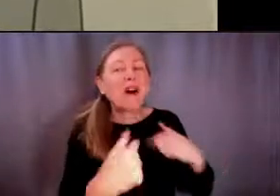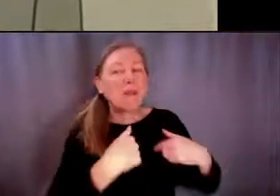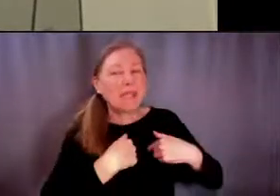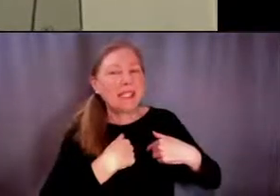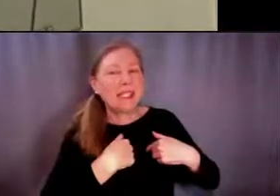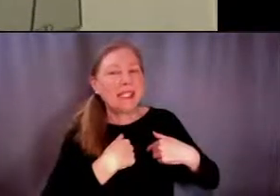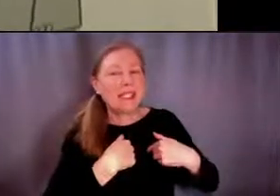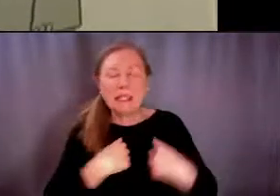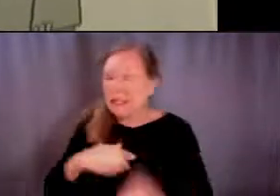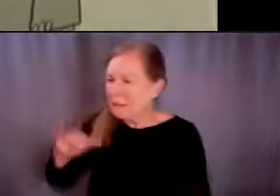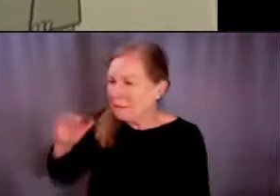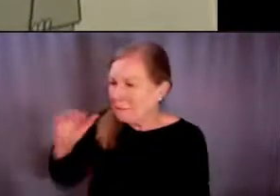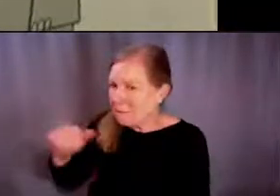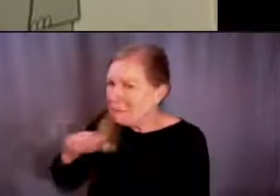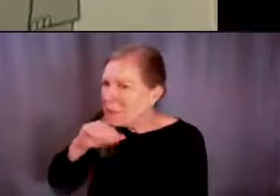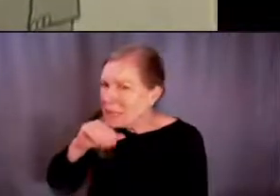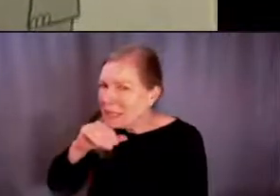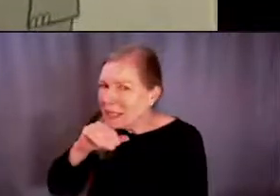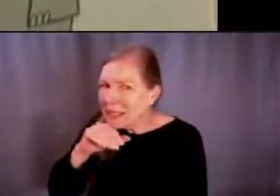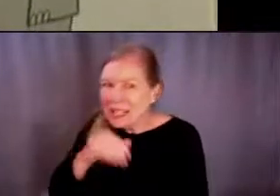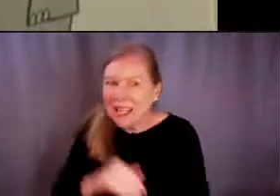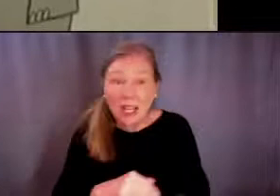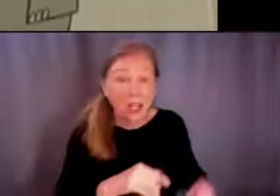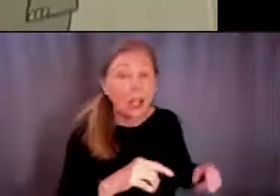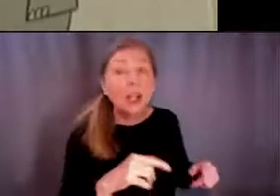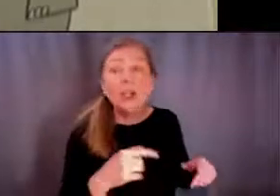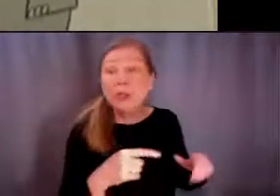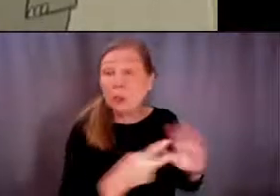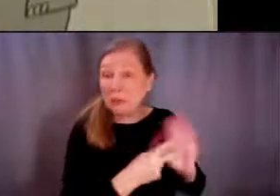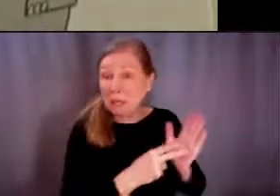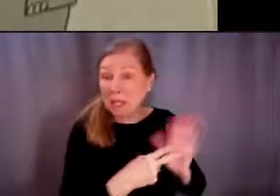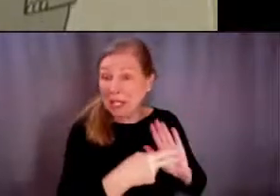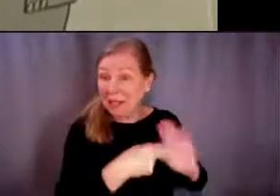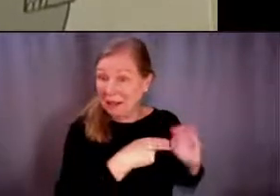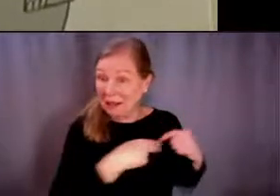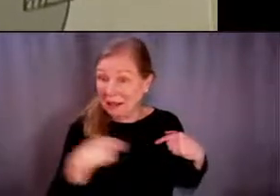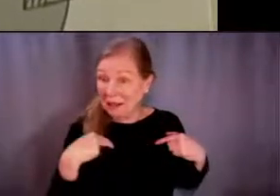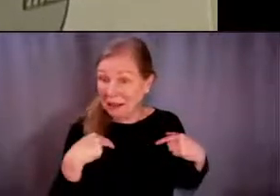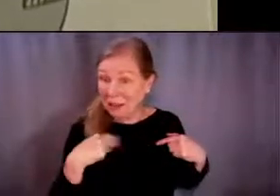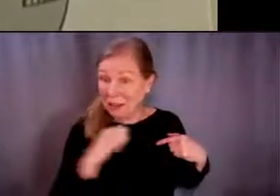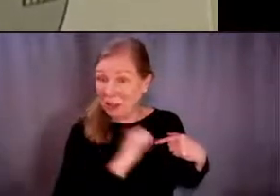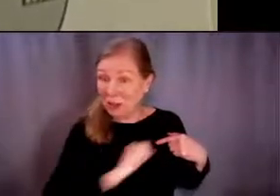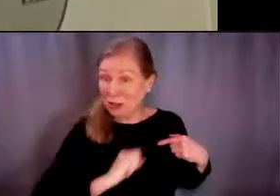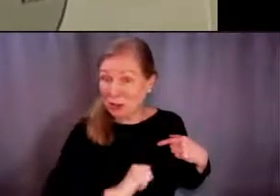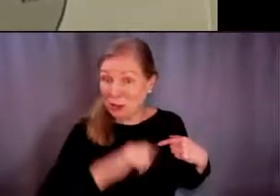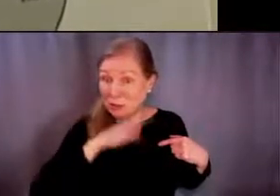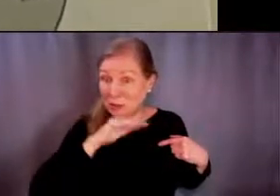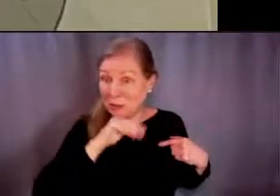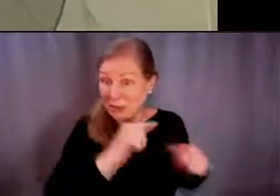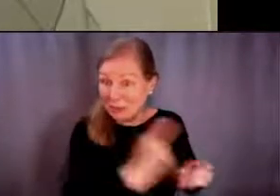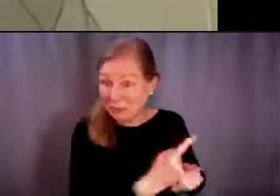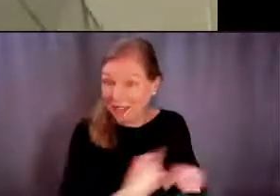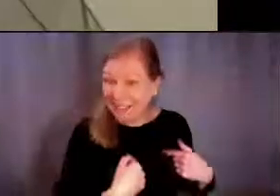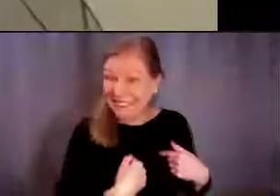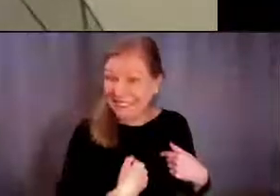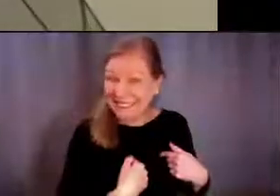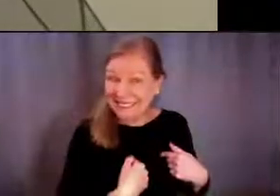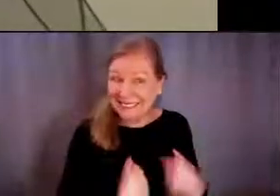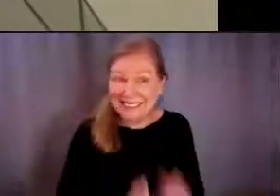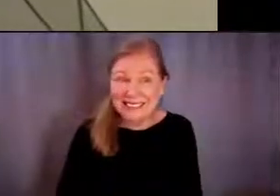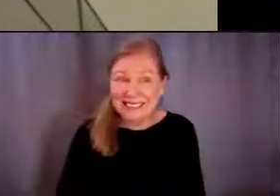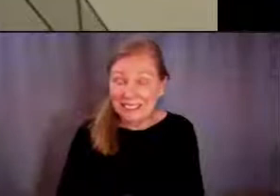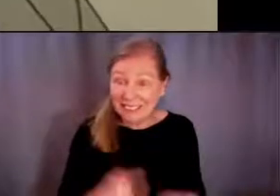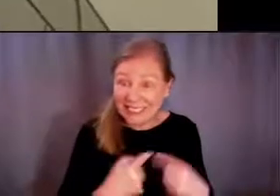Piggy! You mean Super Pig? Right? Right?